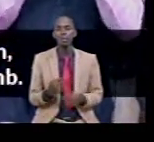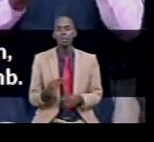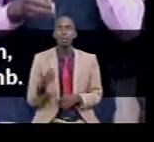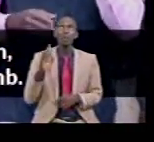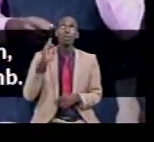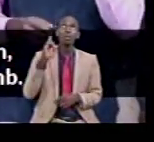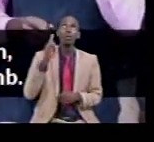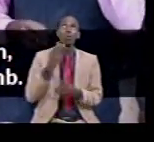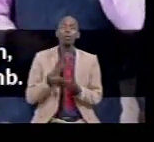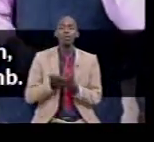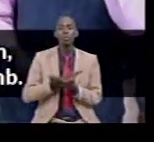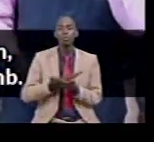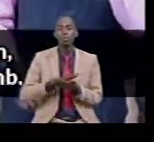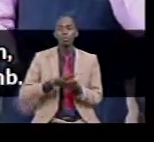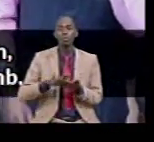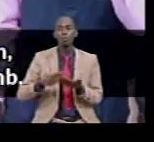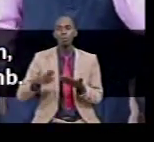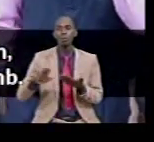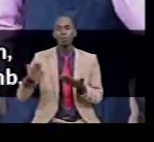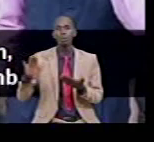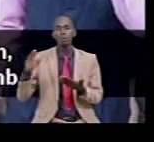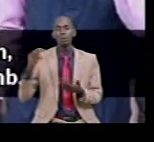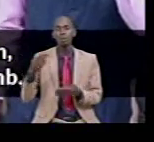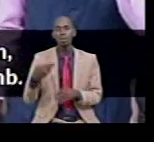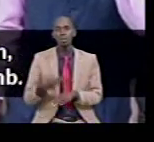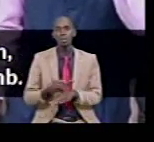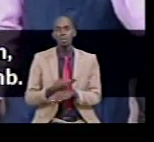came, one holy